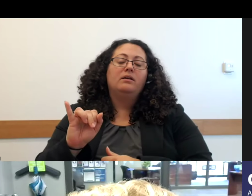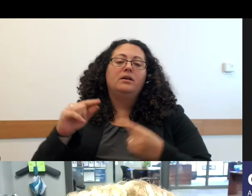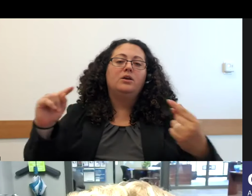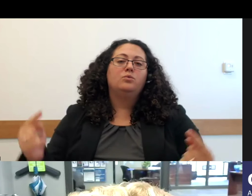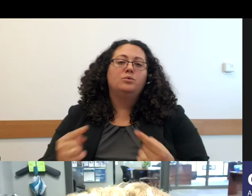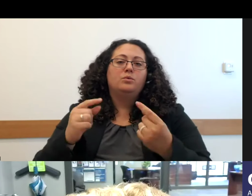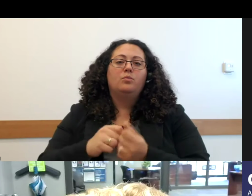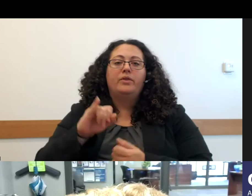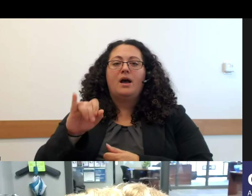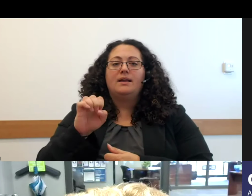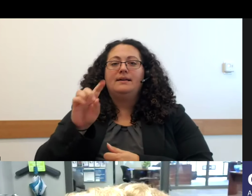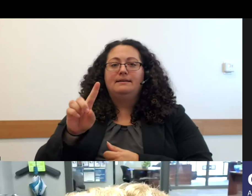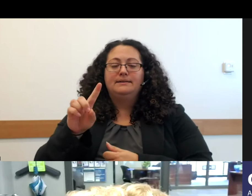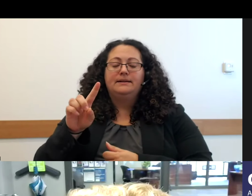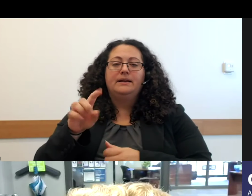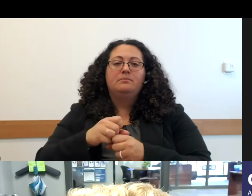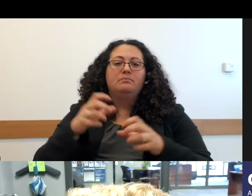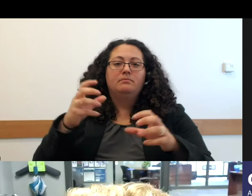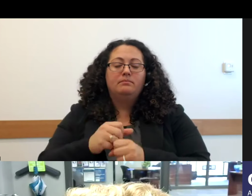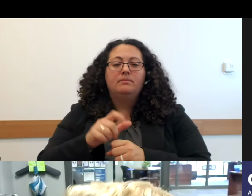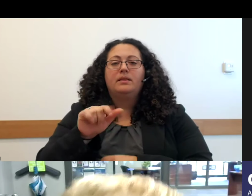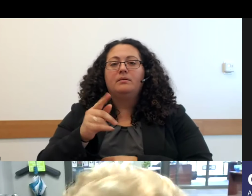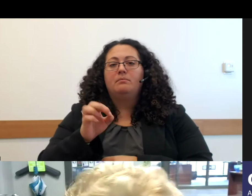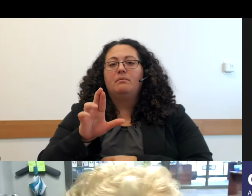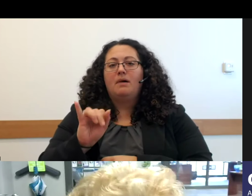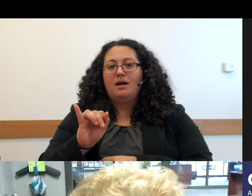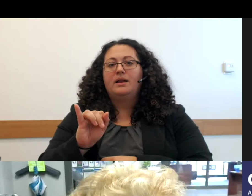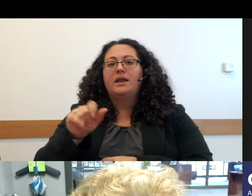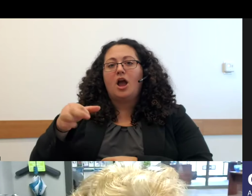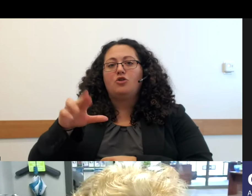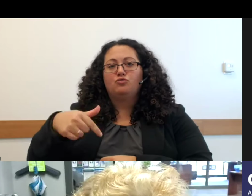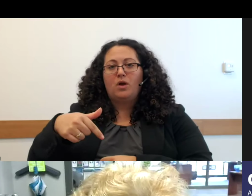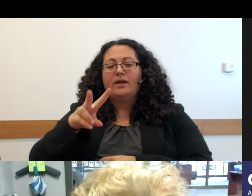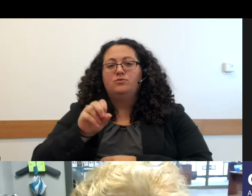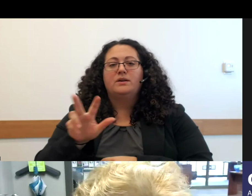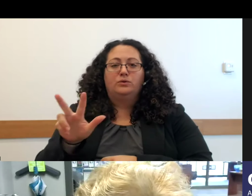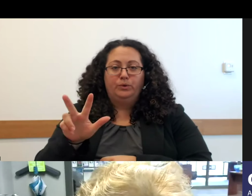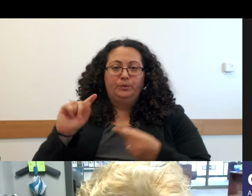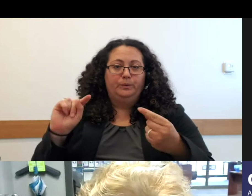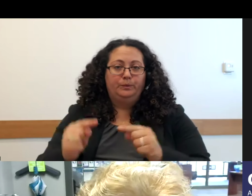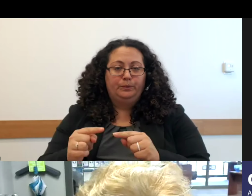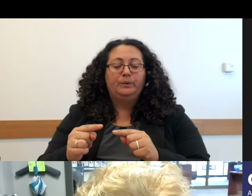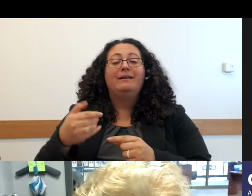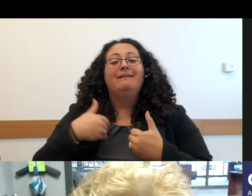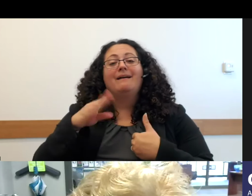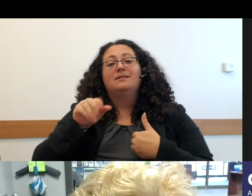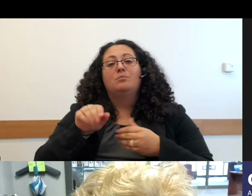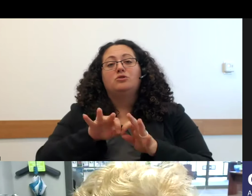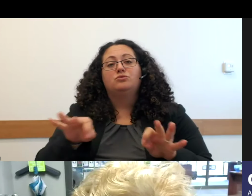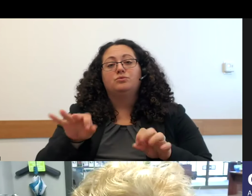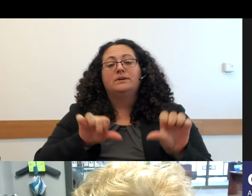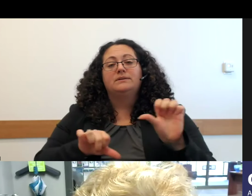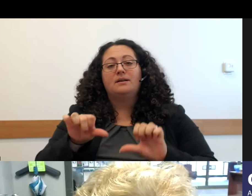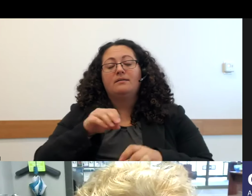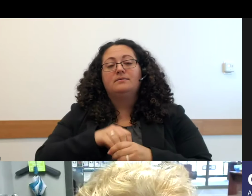an IED ambush in Ramadi, Iraq, in July of 2003. Chris holds a Bachelor of Science in